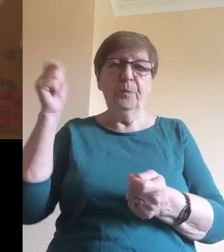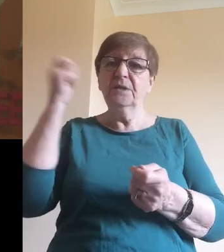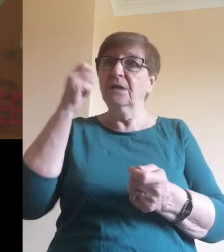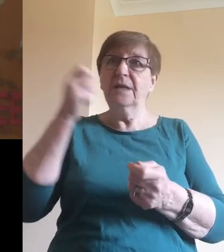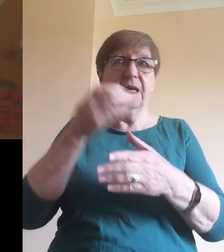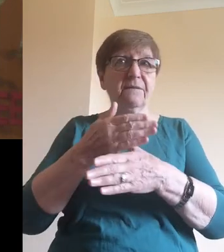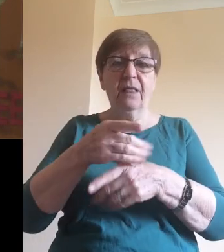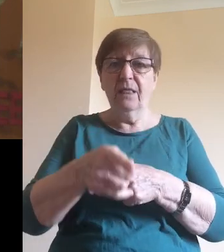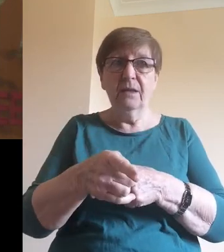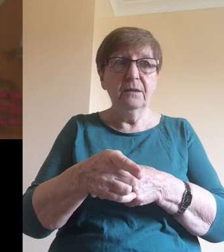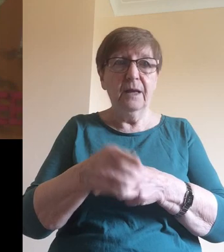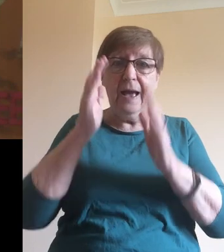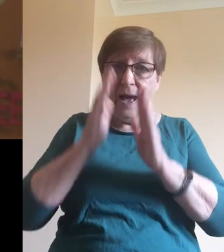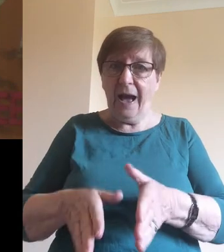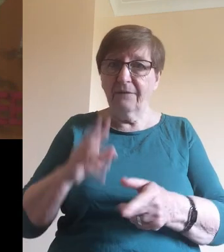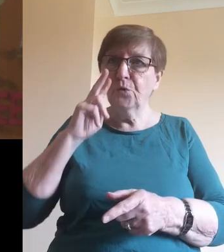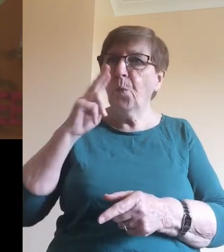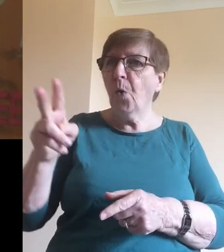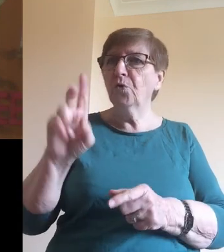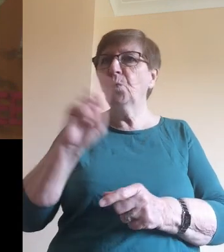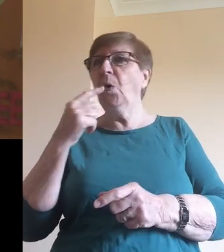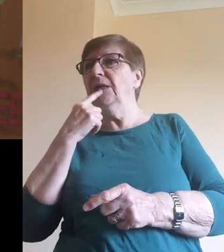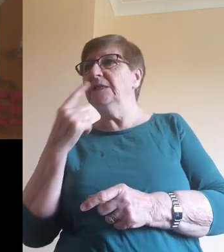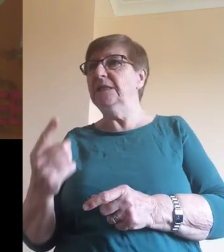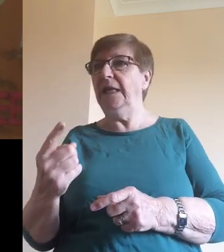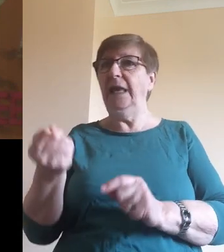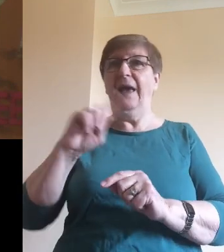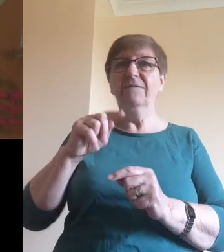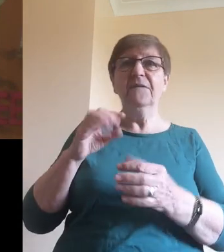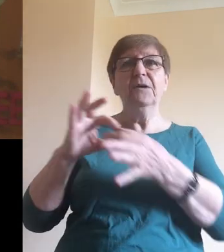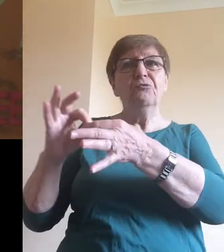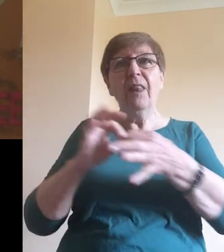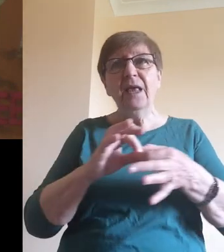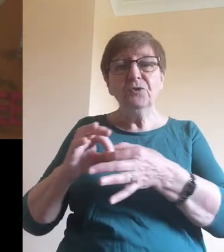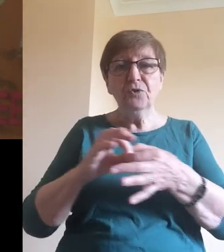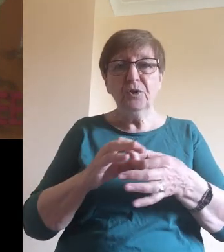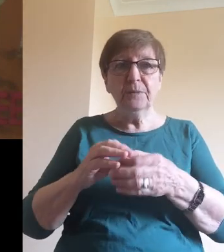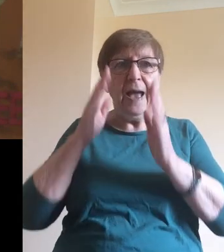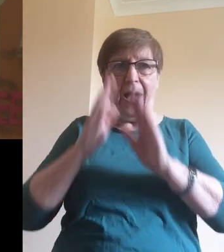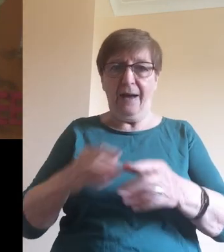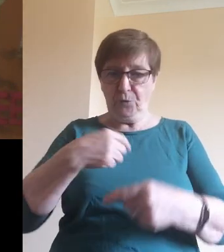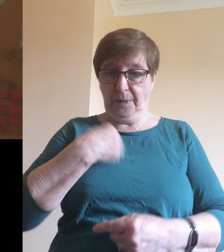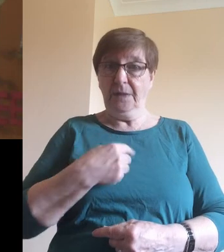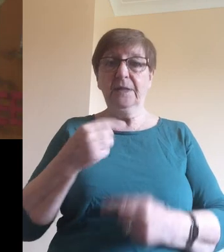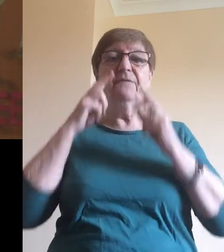good. You have to watch your P's and Q's in many a relationship. You have to keep yourself looking young and attractive